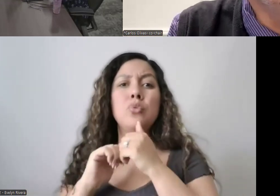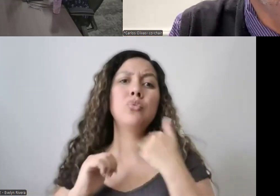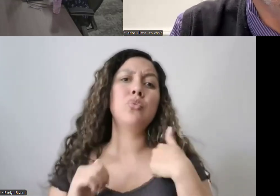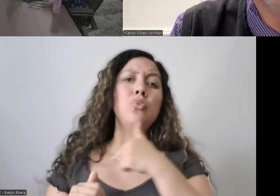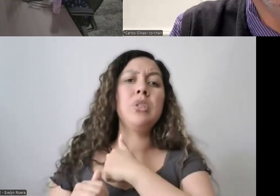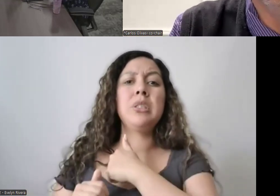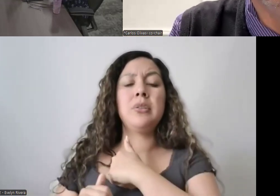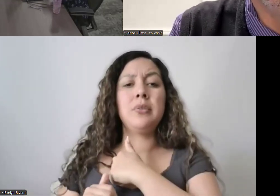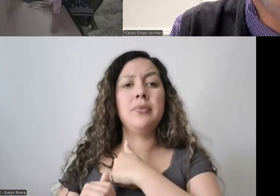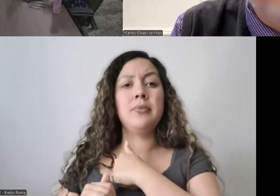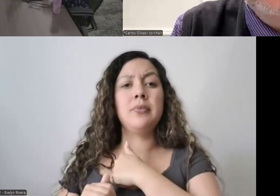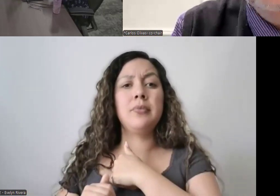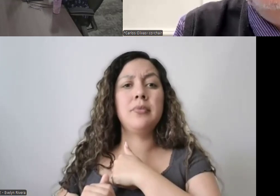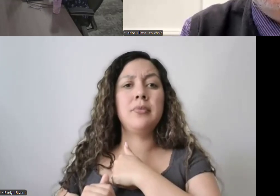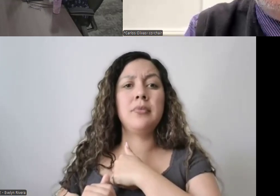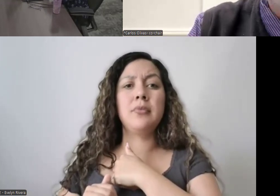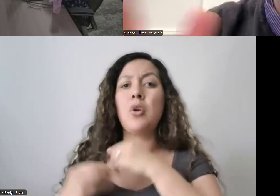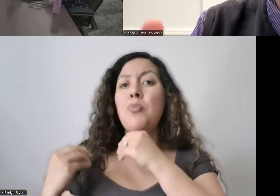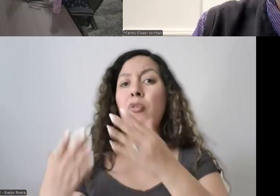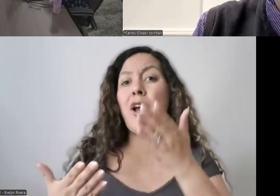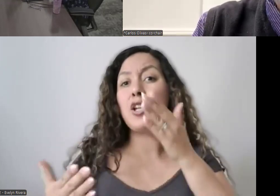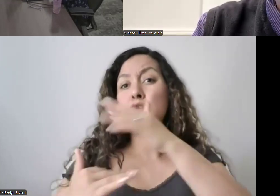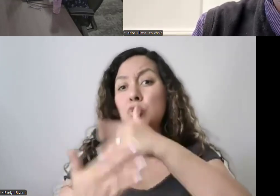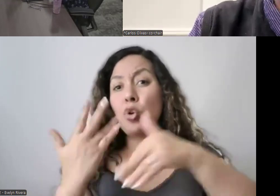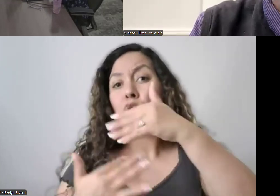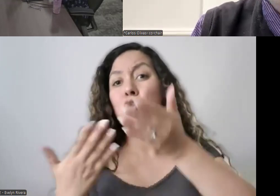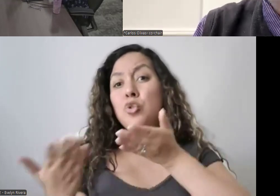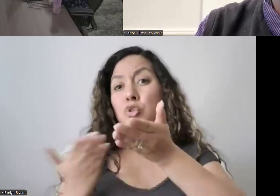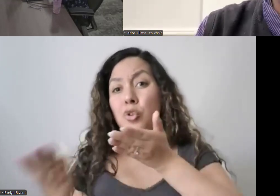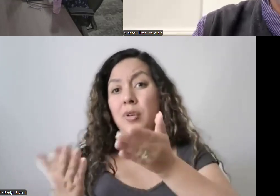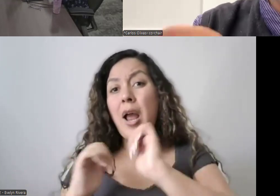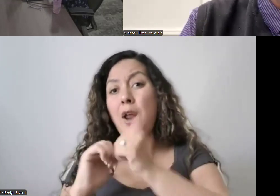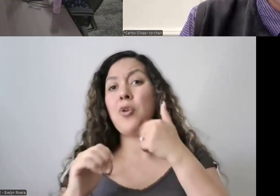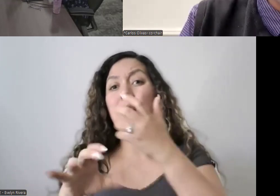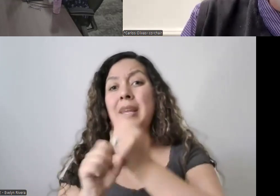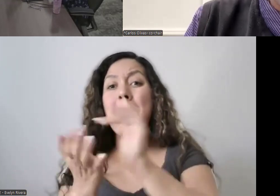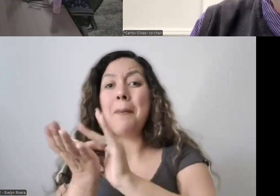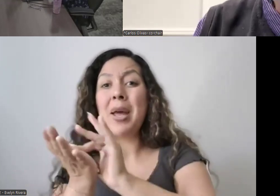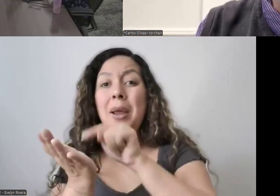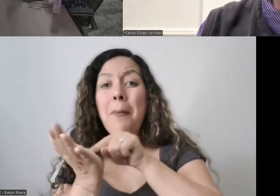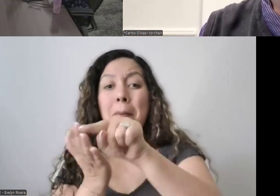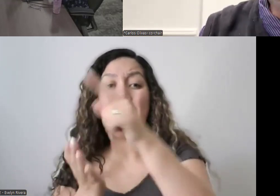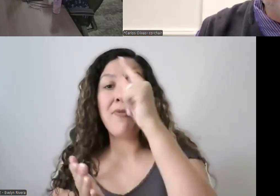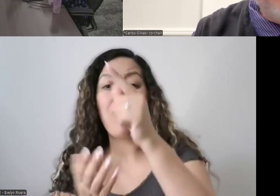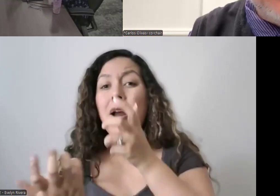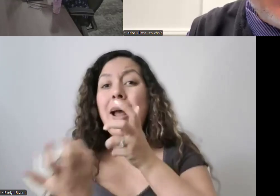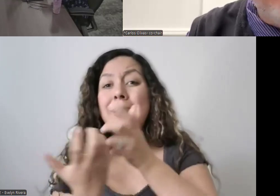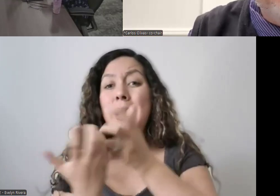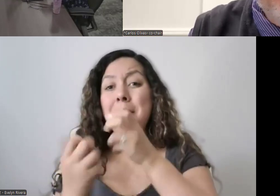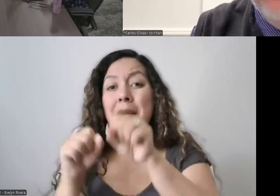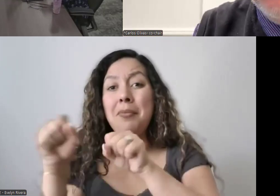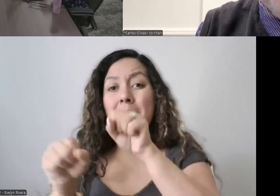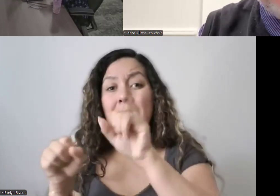get social services or, Medi-Cal to pay for maybe an adaptive bike like me and my dad